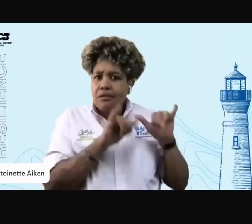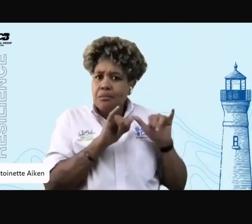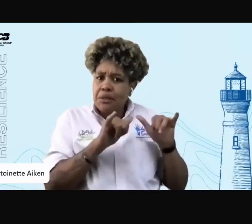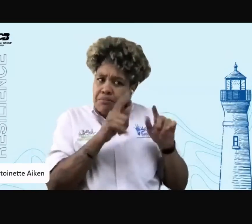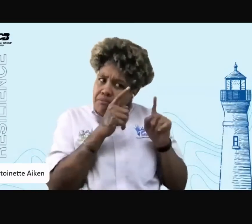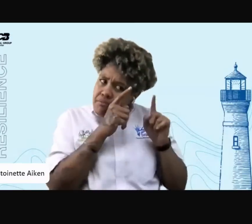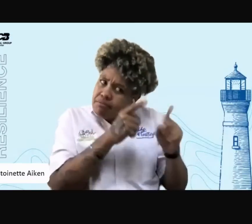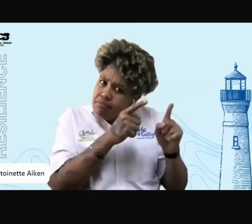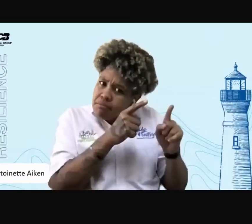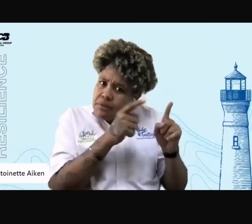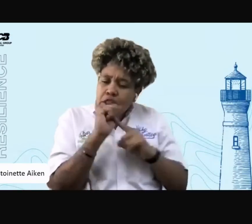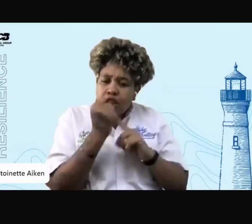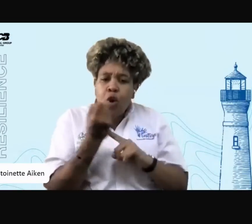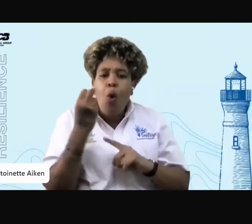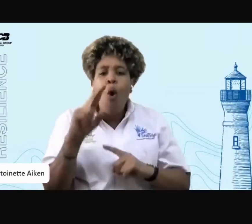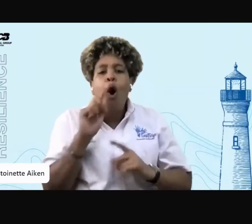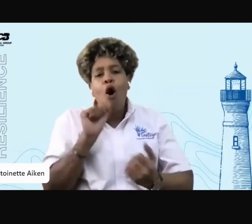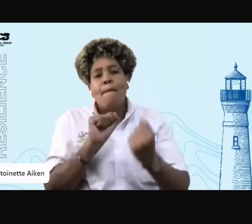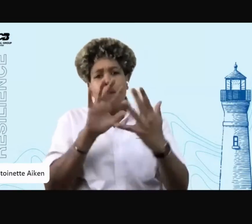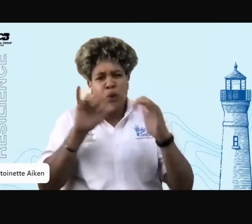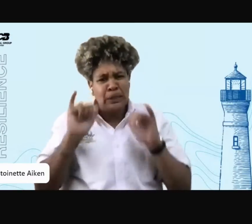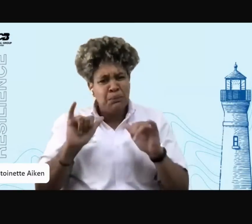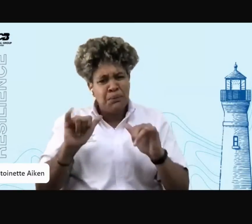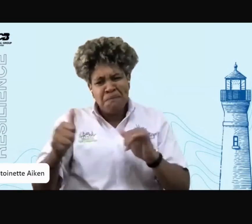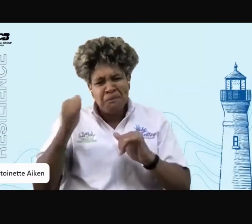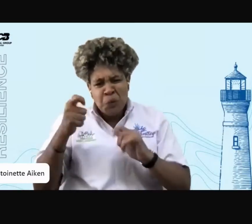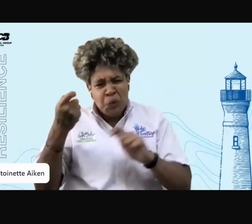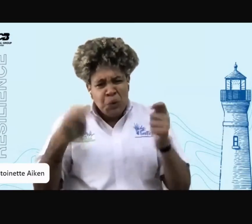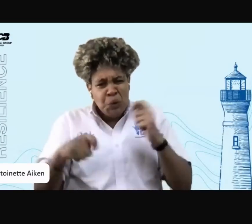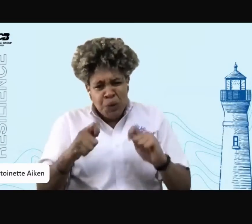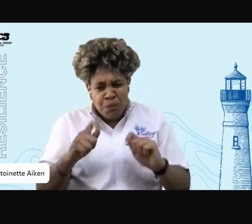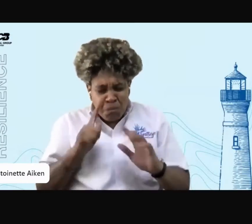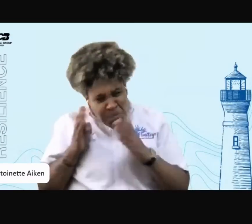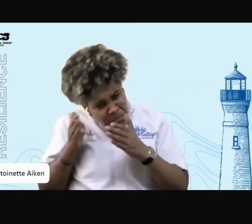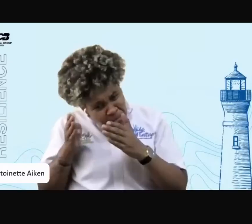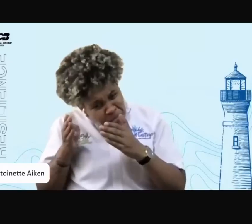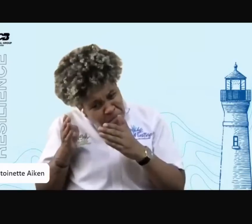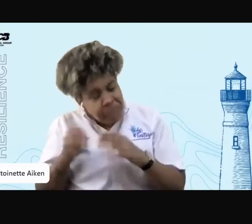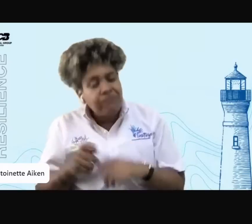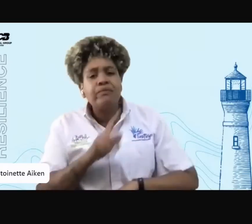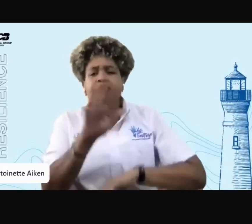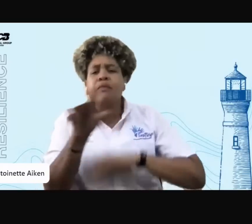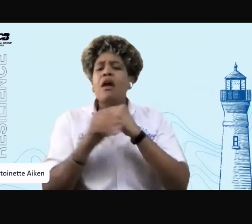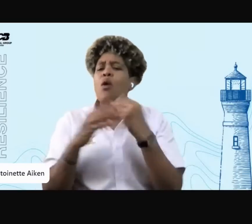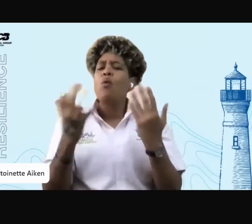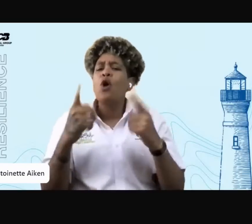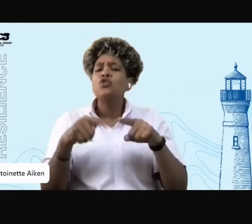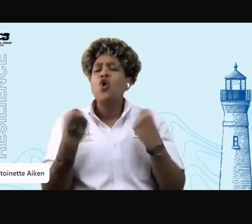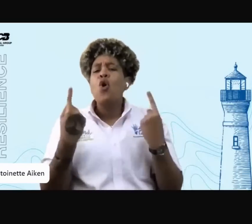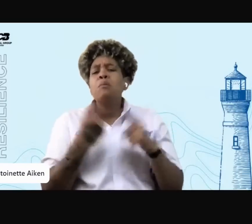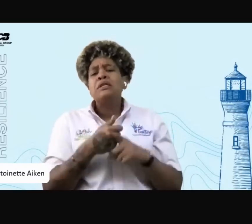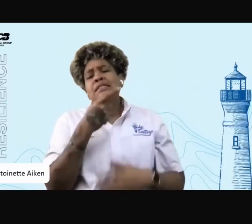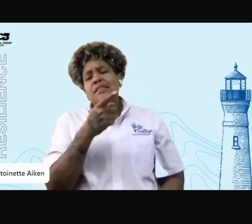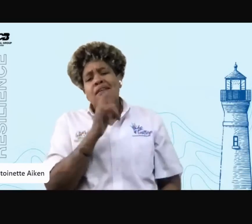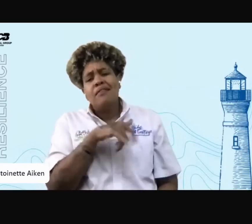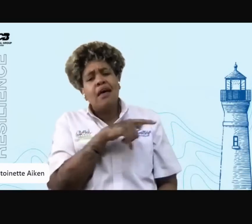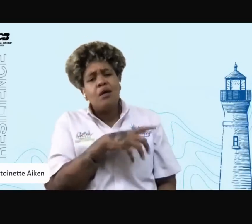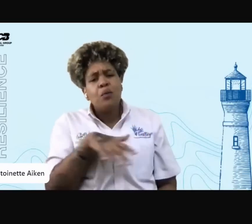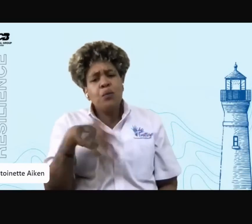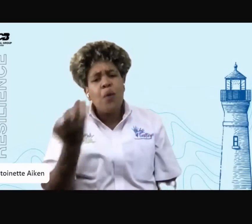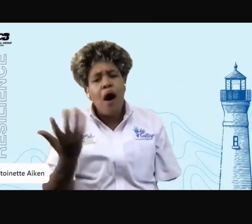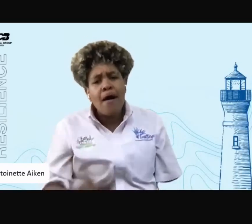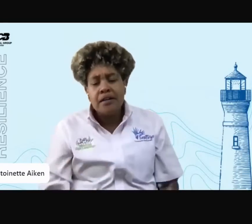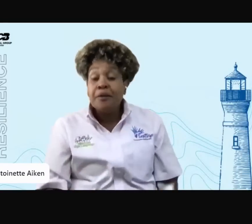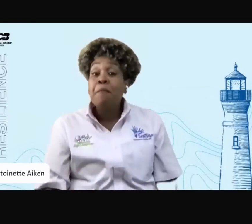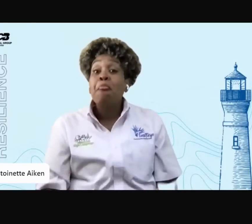situation or approach. So what is the opposite of that?